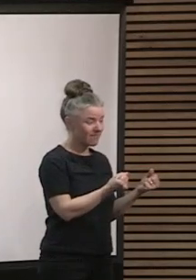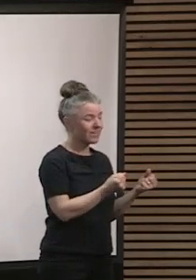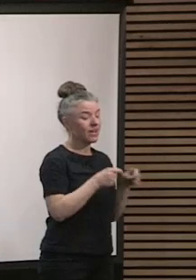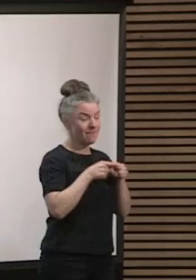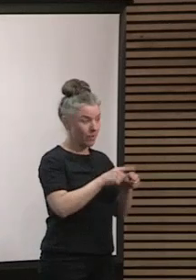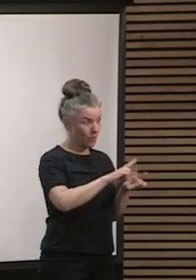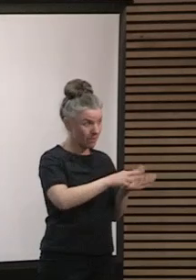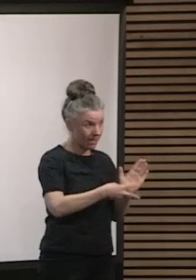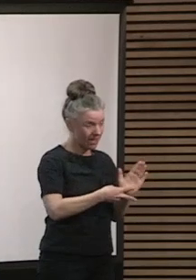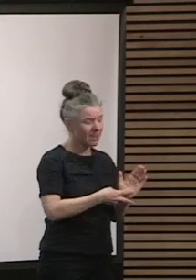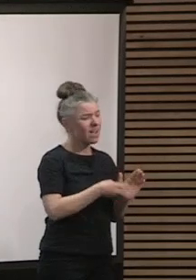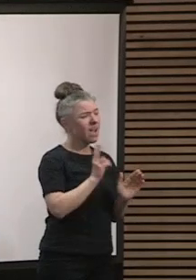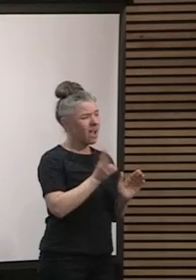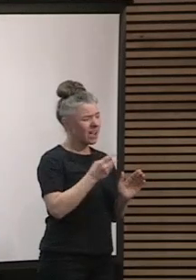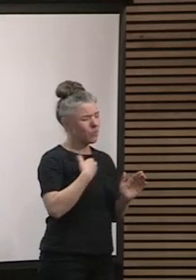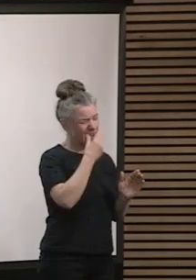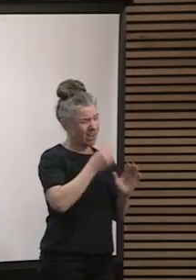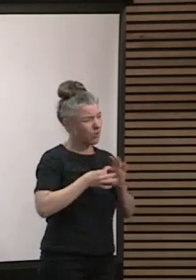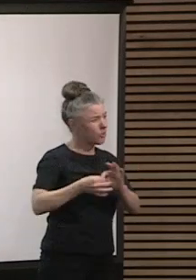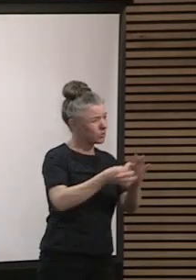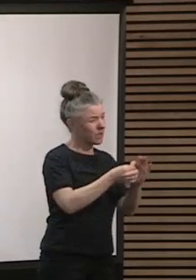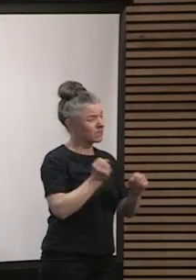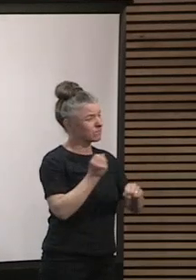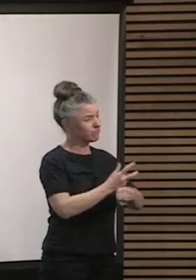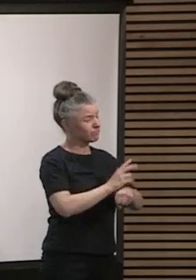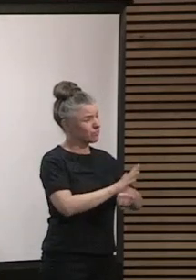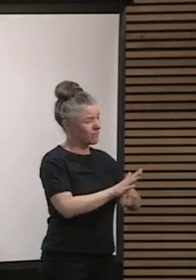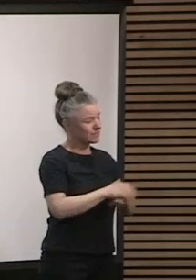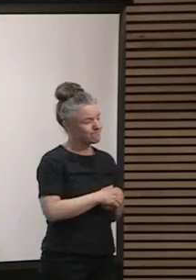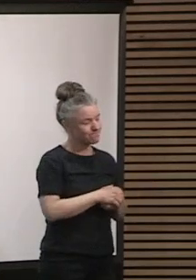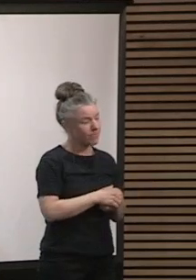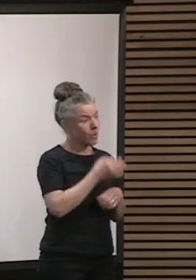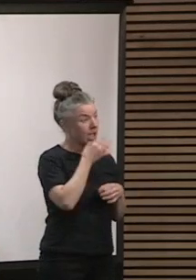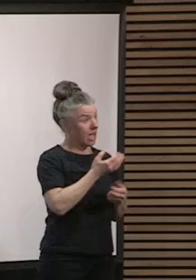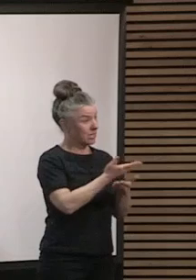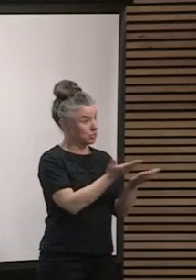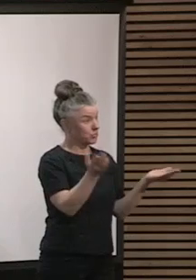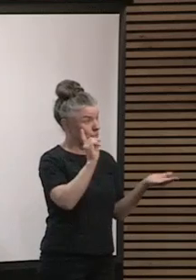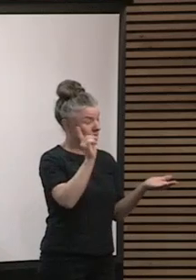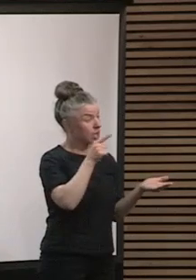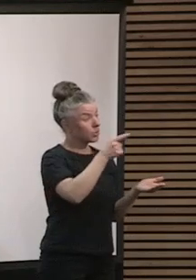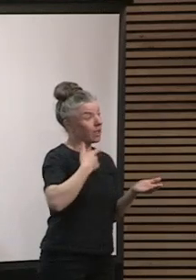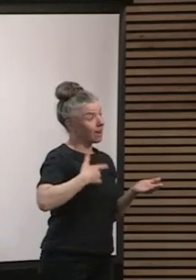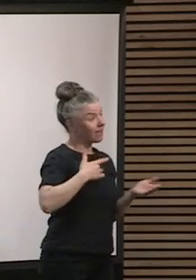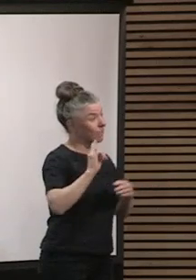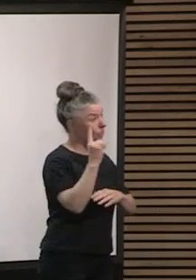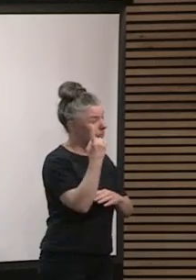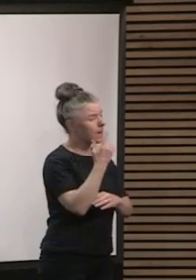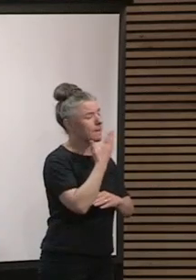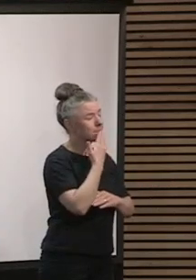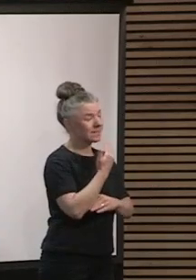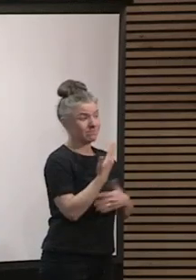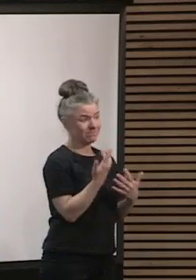we once again can pull together to eliminate COVID. So here's what I ask today. If you're in Auckland, please